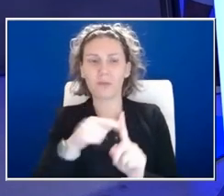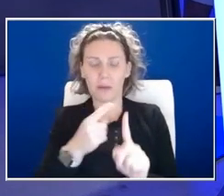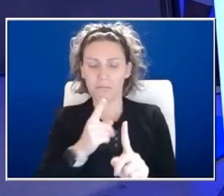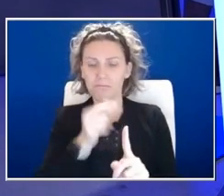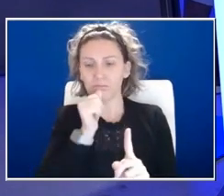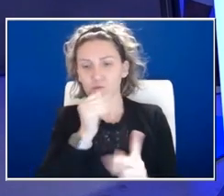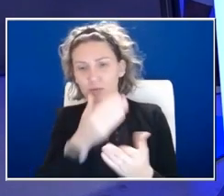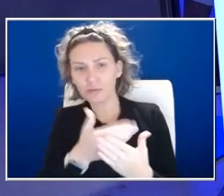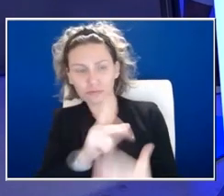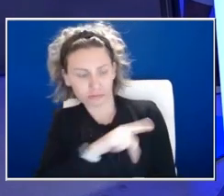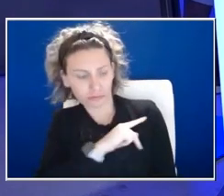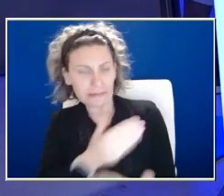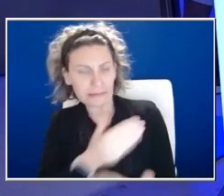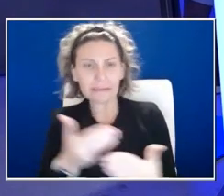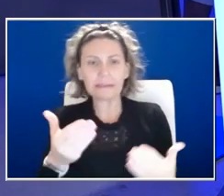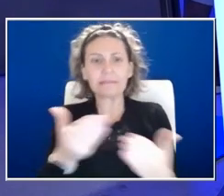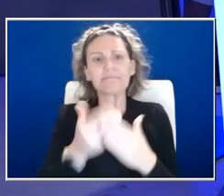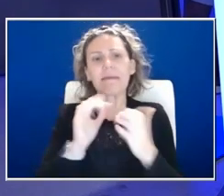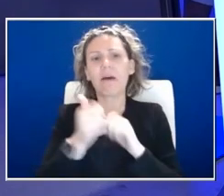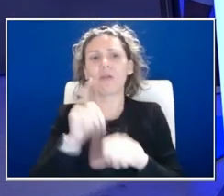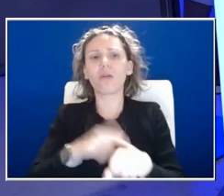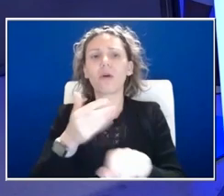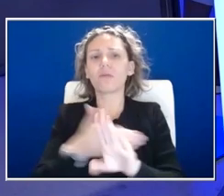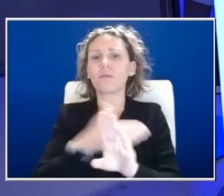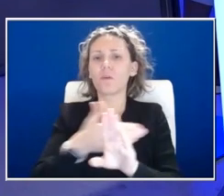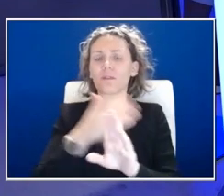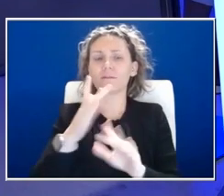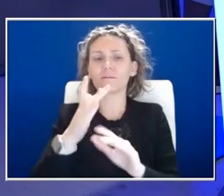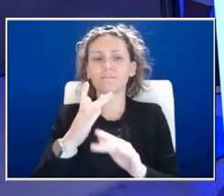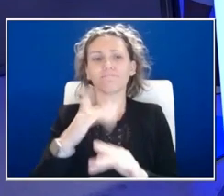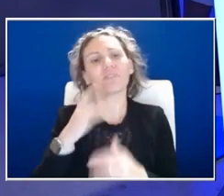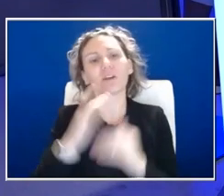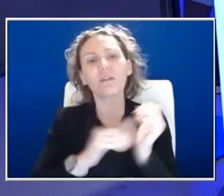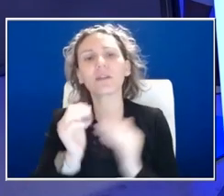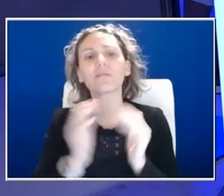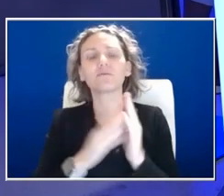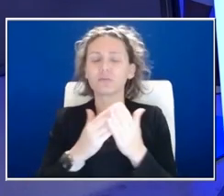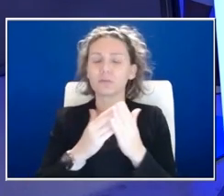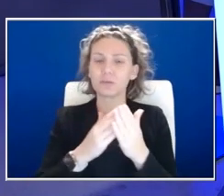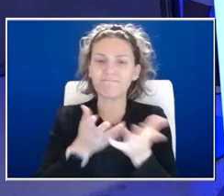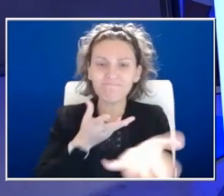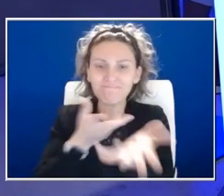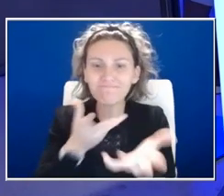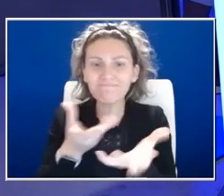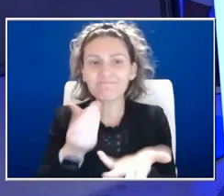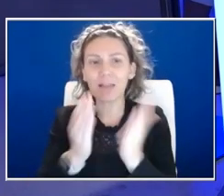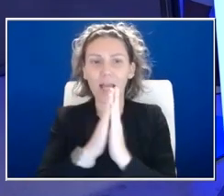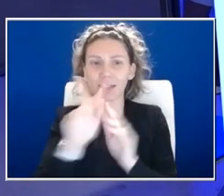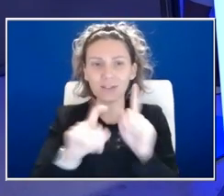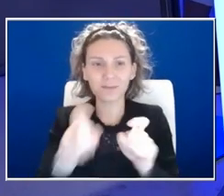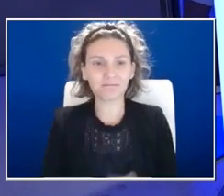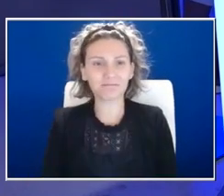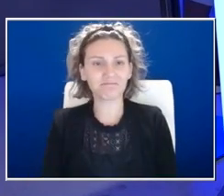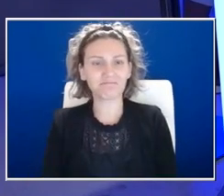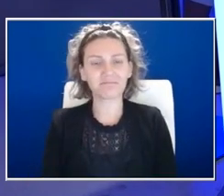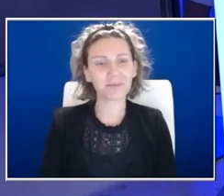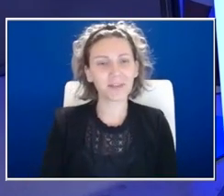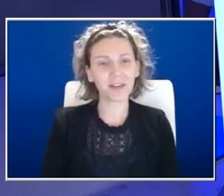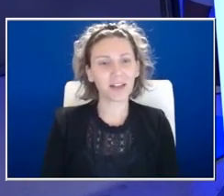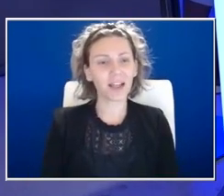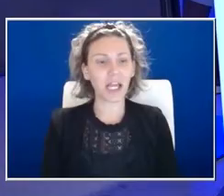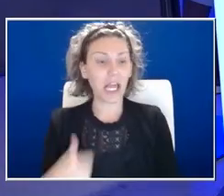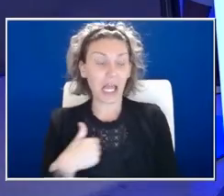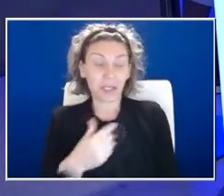feel comfortable speaking with your doctor and asking those questions? I didn't find it to be a